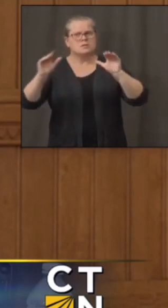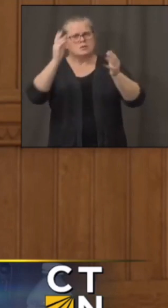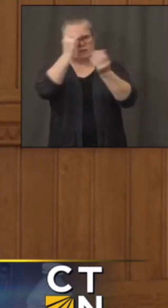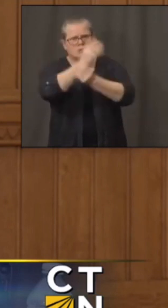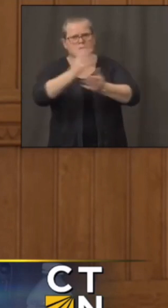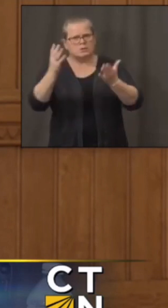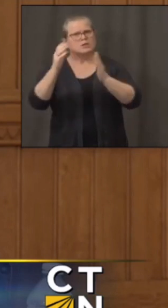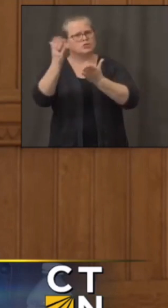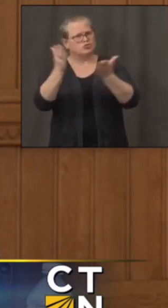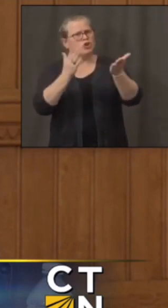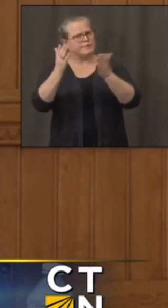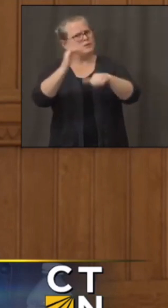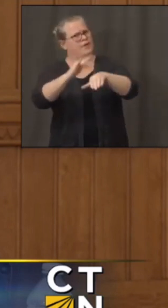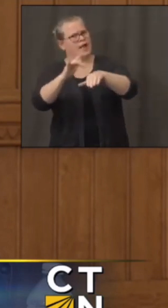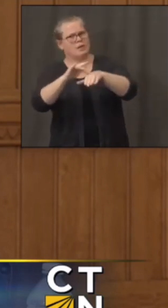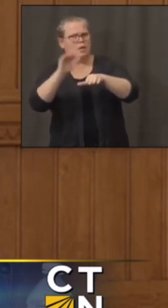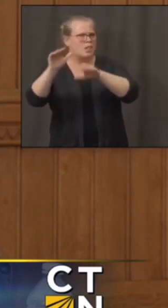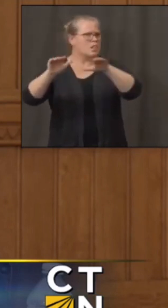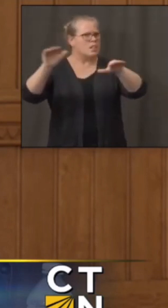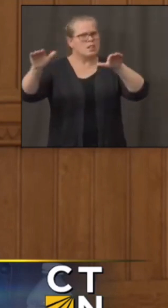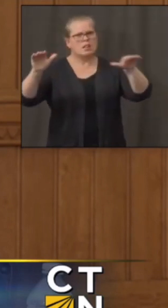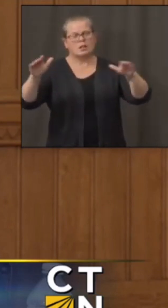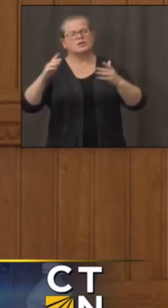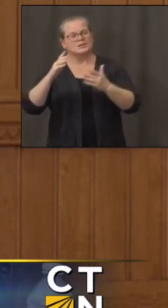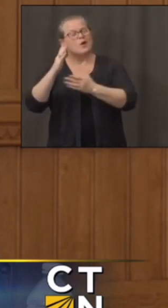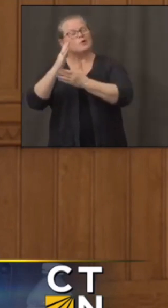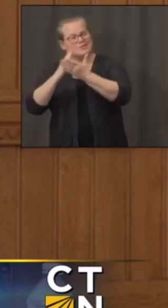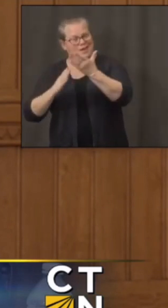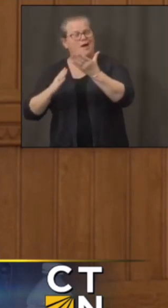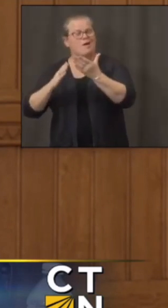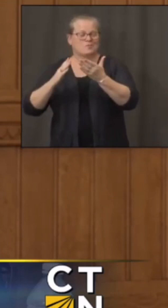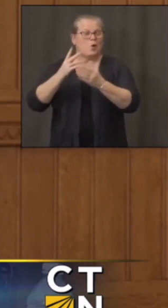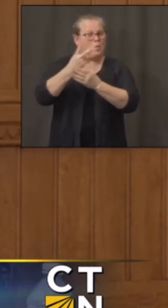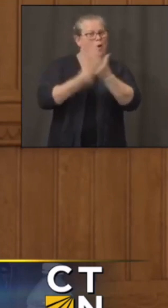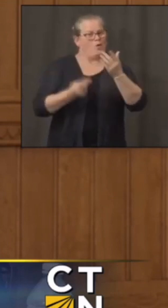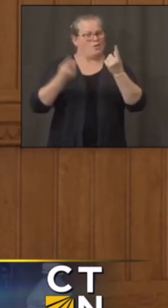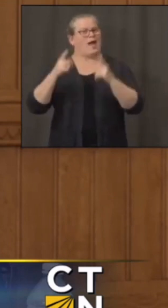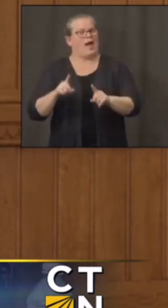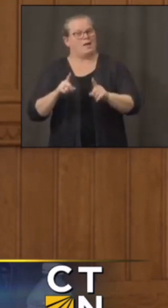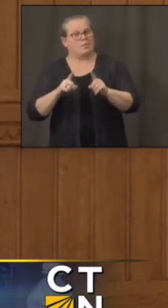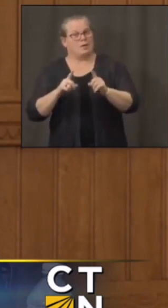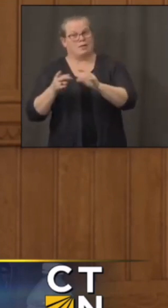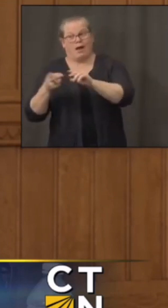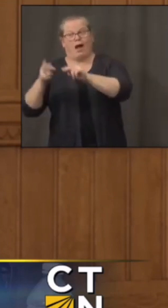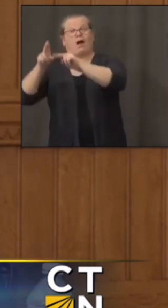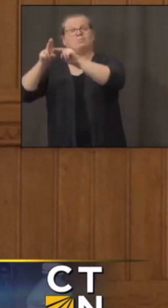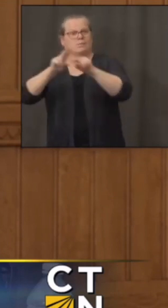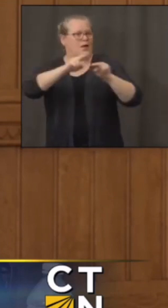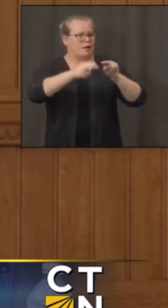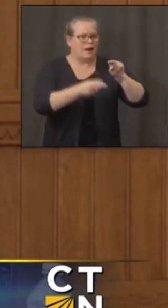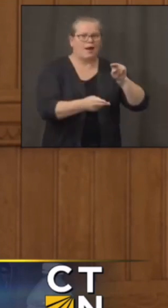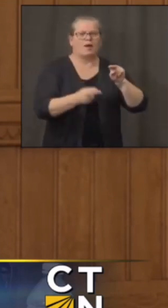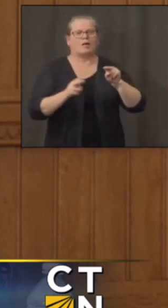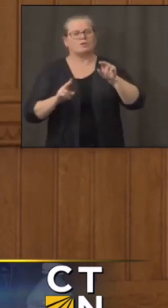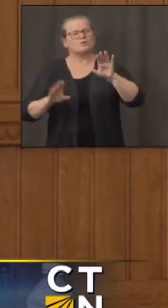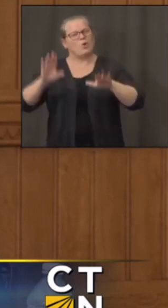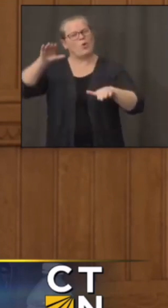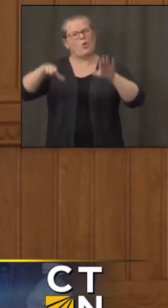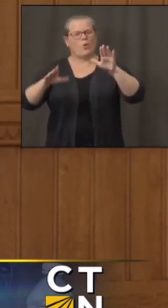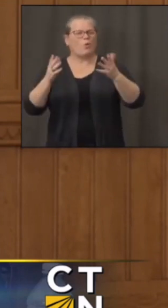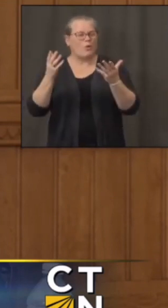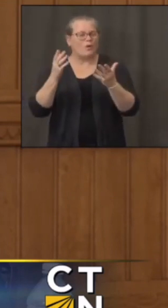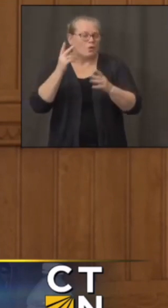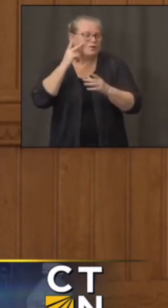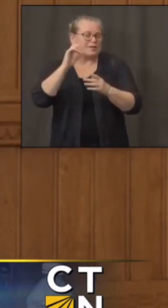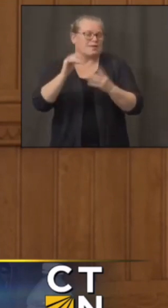state. So we're seeing both. Some providers say they're seeing a steady flow and it's pretty constant, and